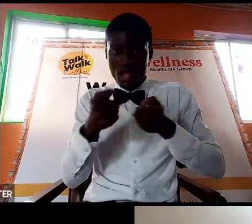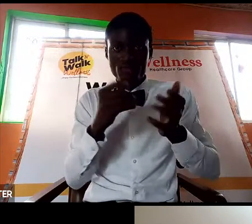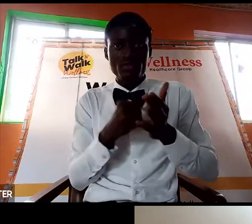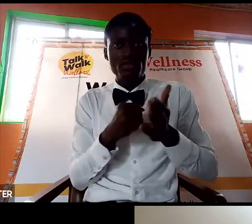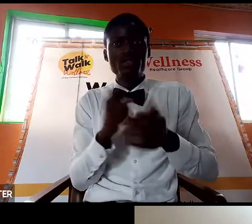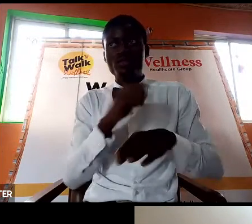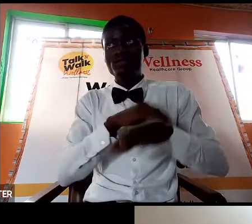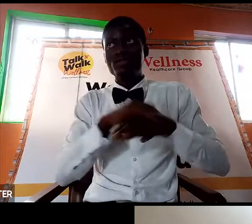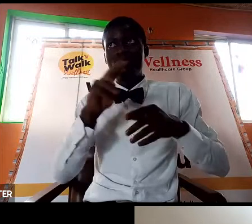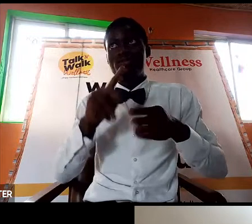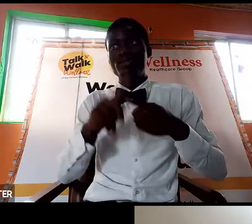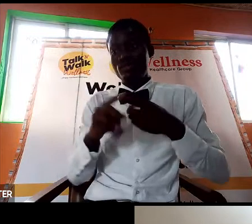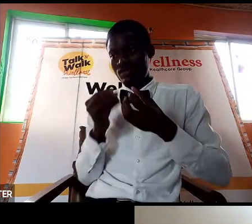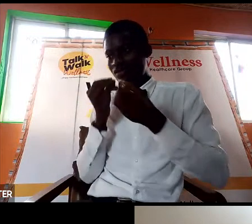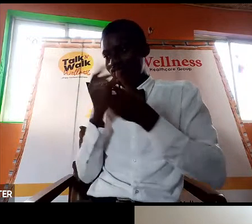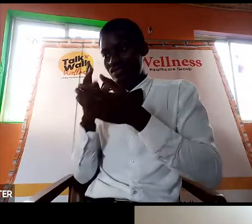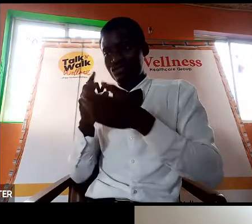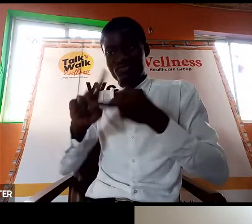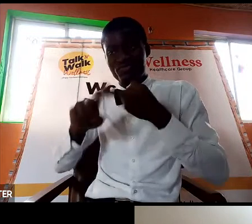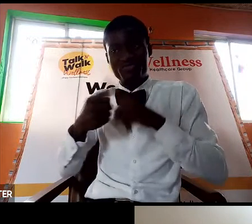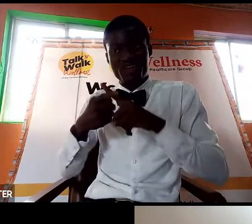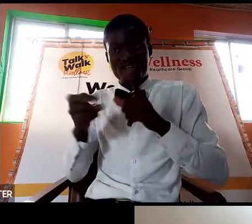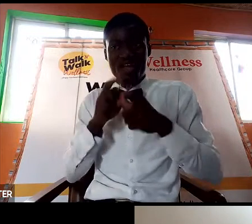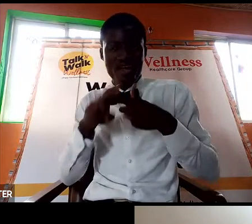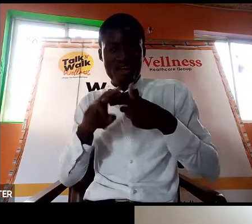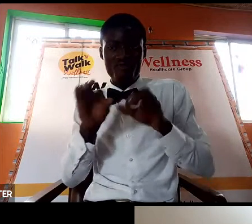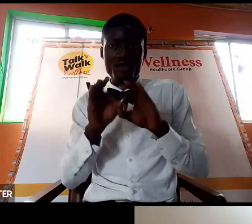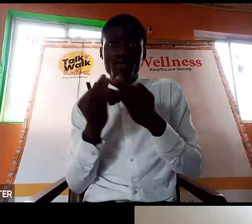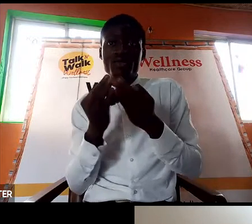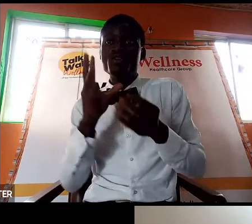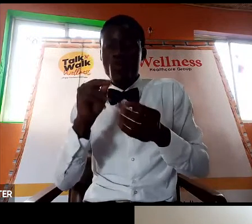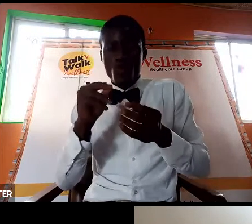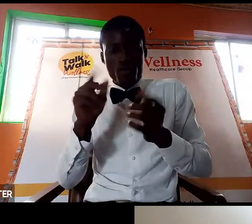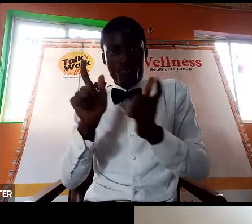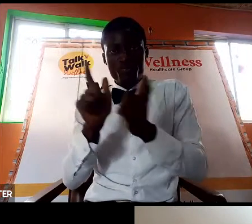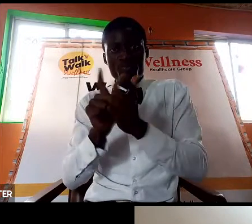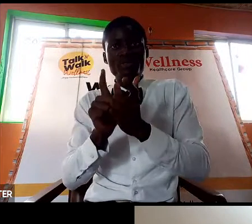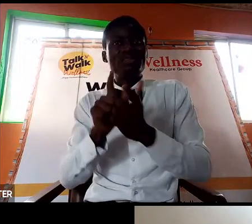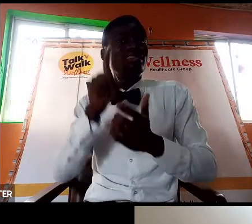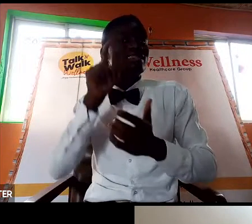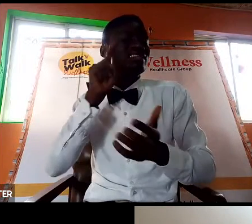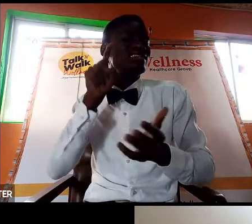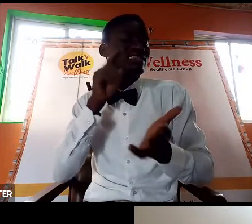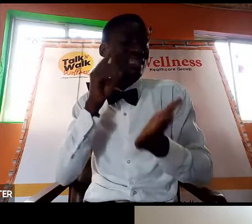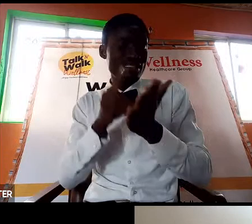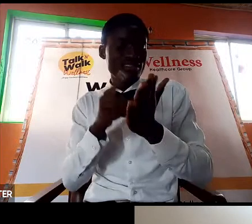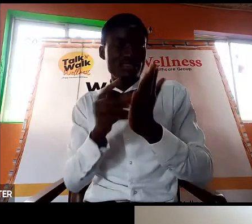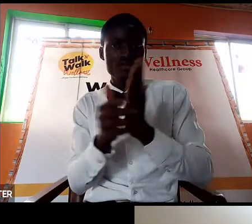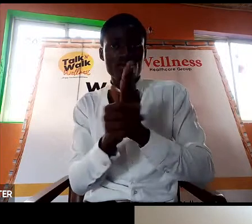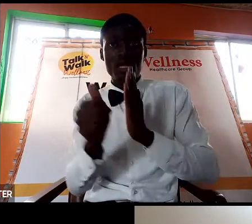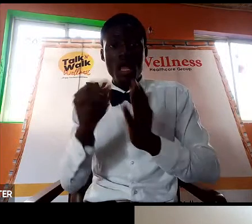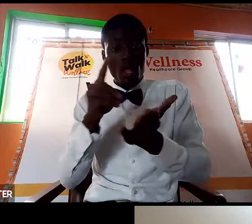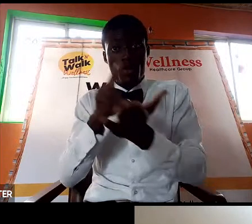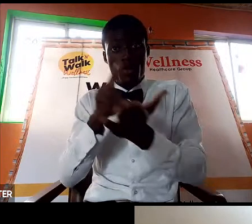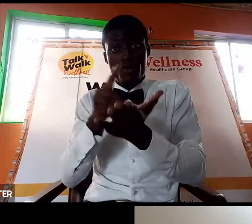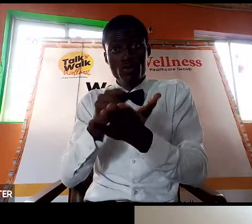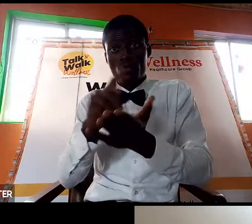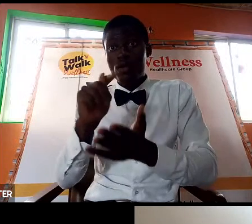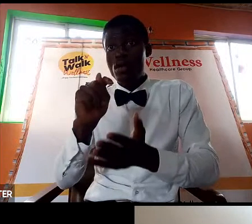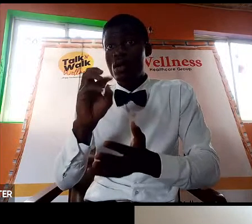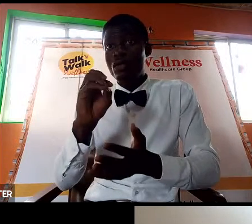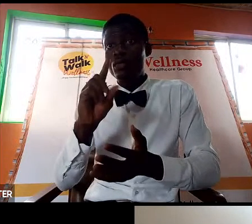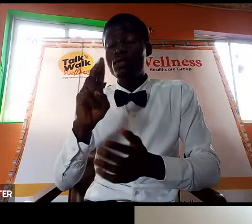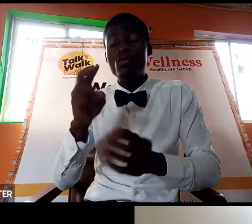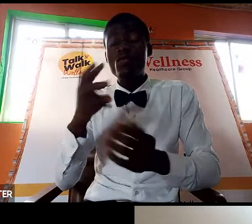sex therapists. This is what they do. Dr. Tolu is one of them. She's well known for the job she does, and they are there to help